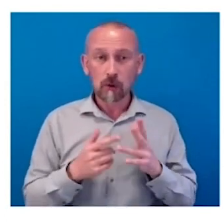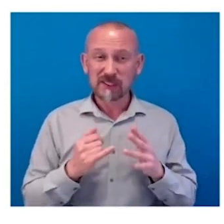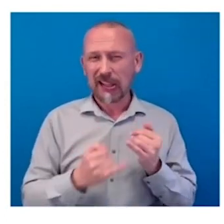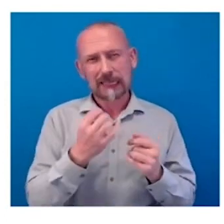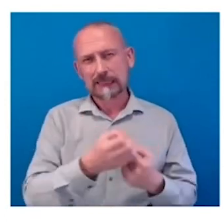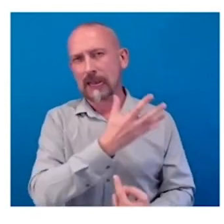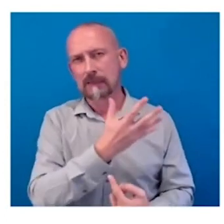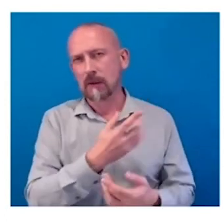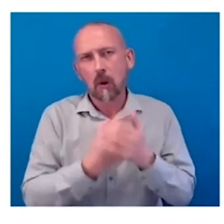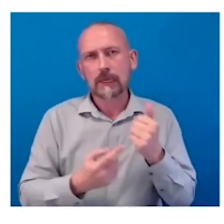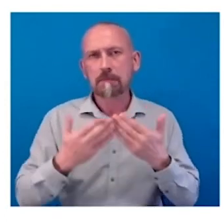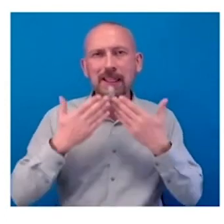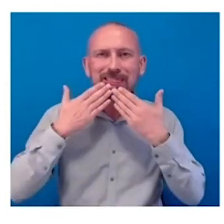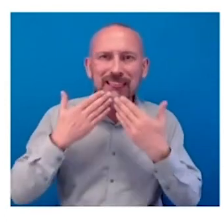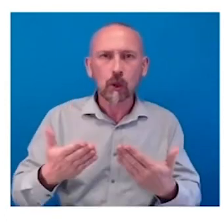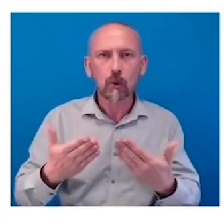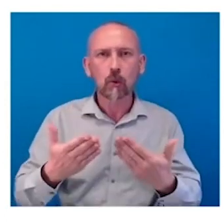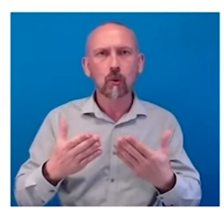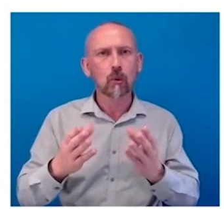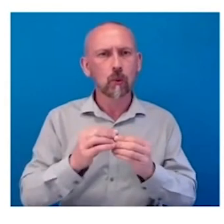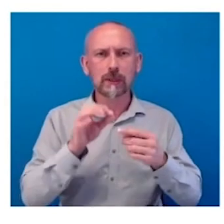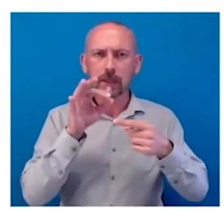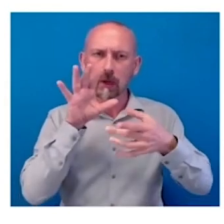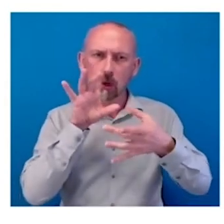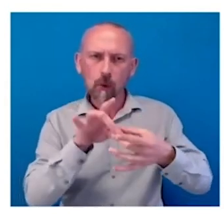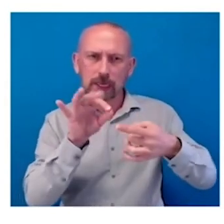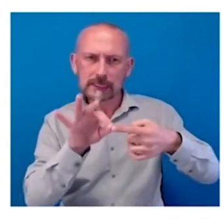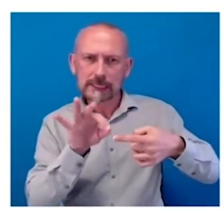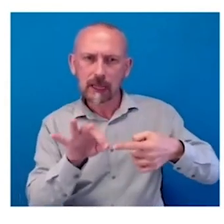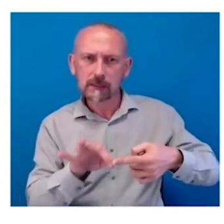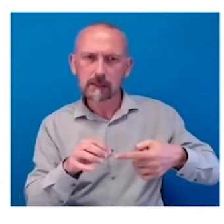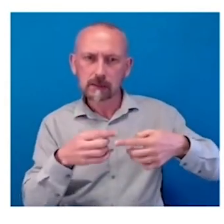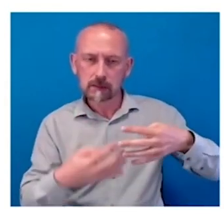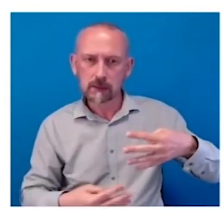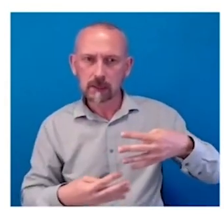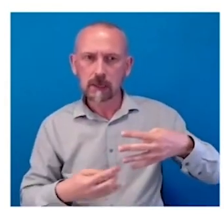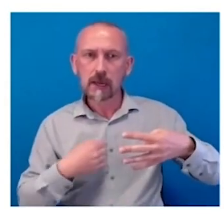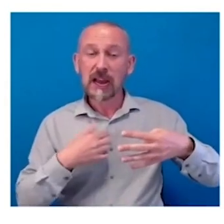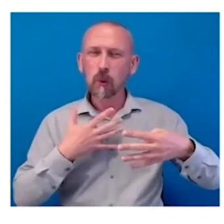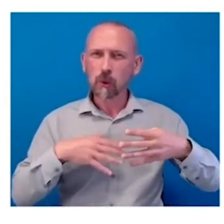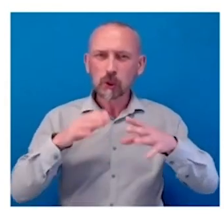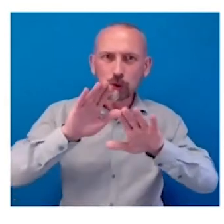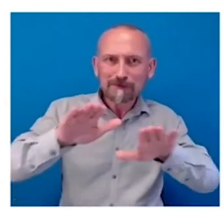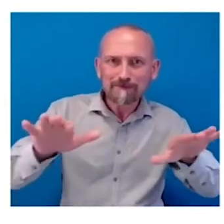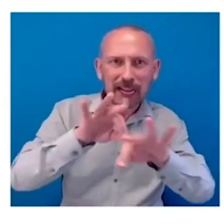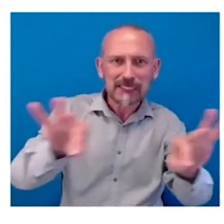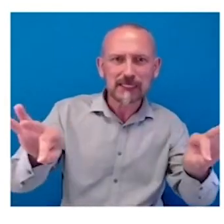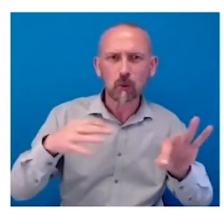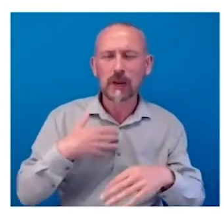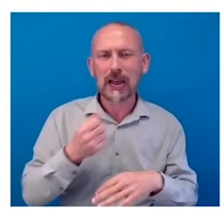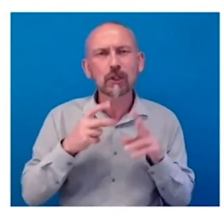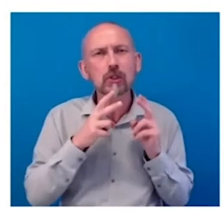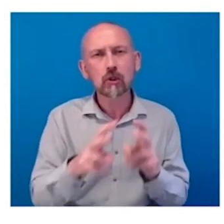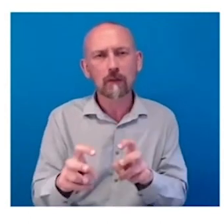you with some contact details. I did want to point out that we do have an assistive tech user survey out where anyone who